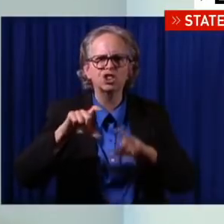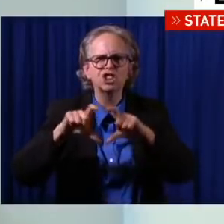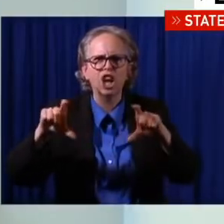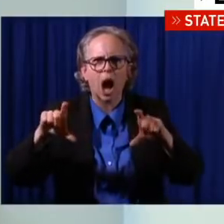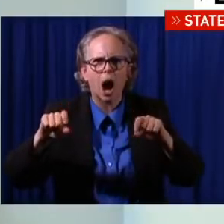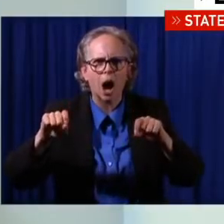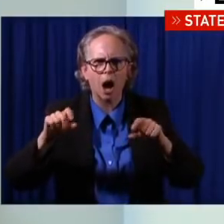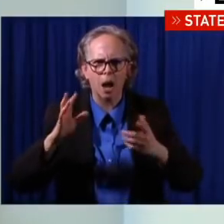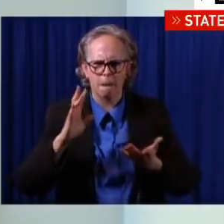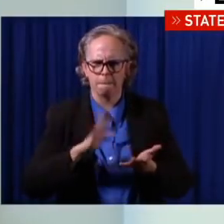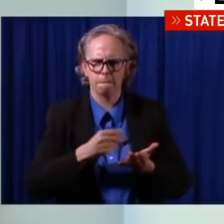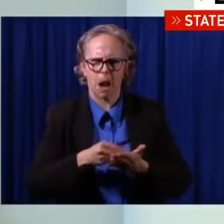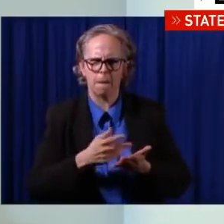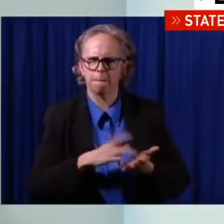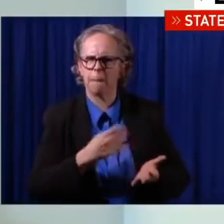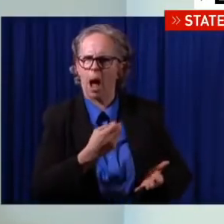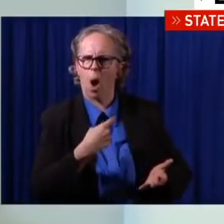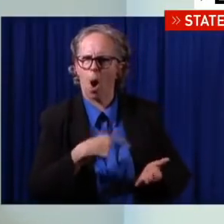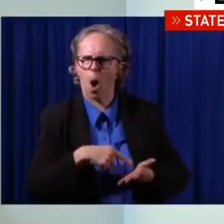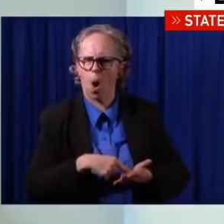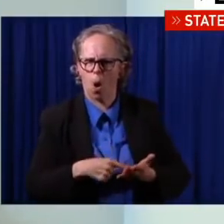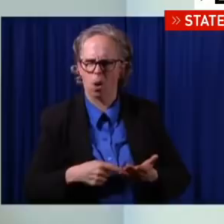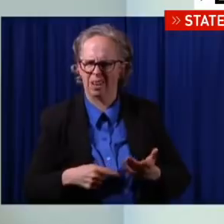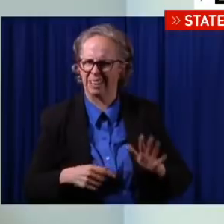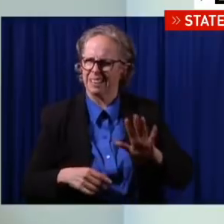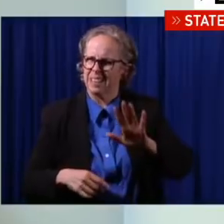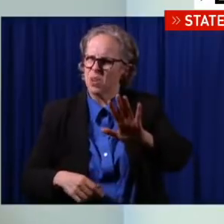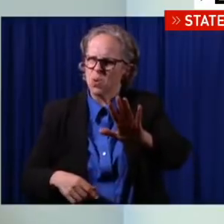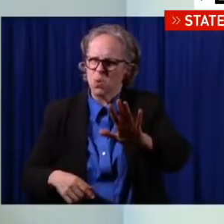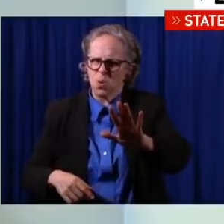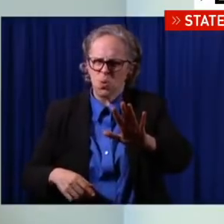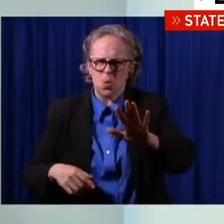for personal information in an attempt to defraud you.